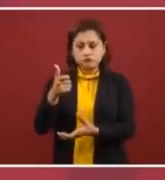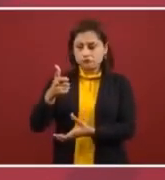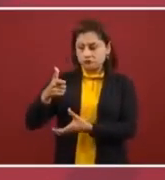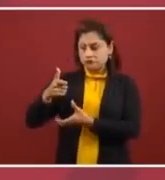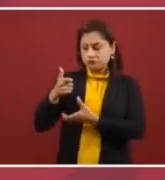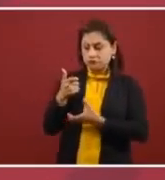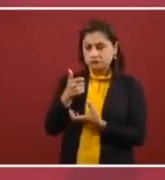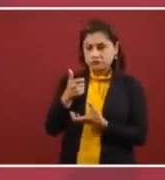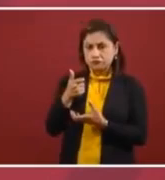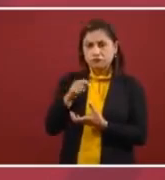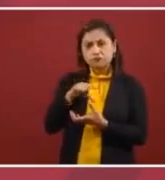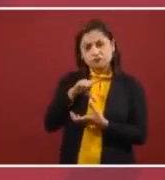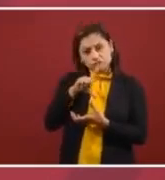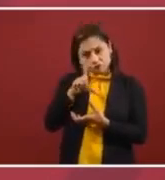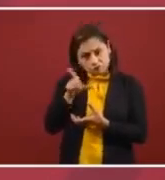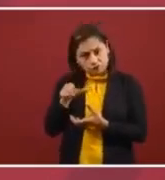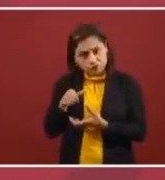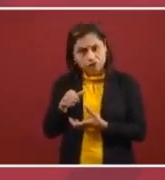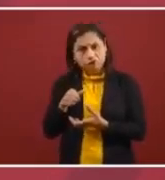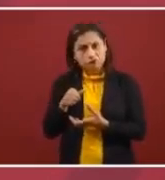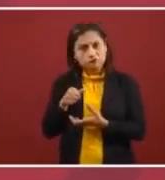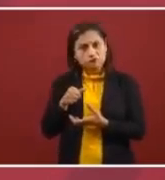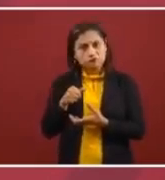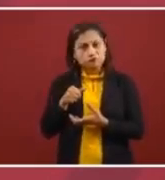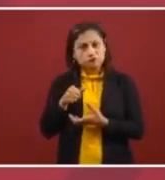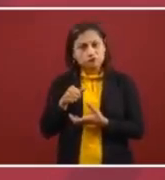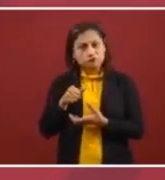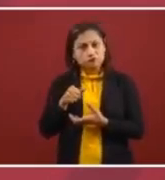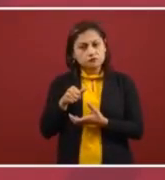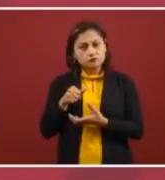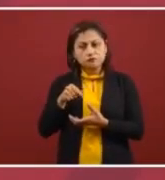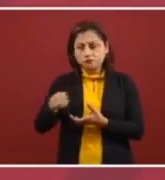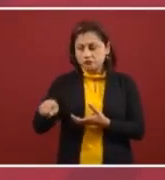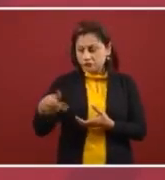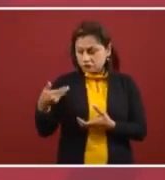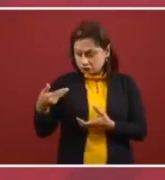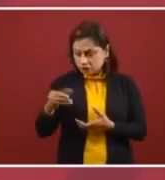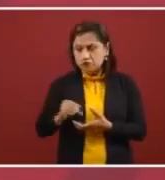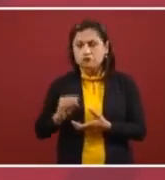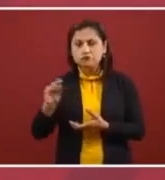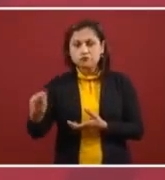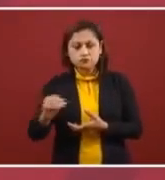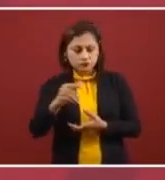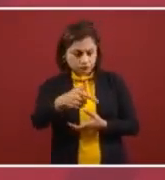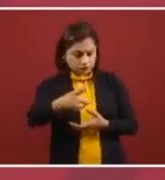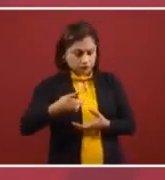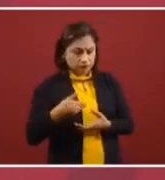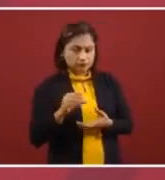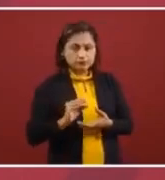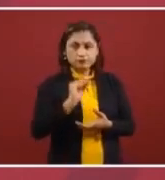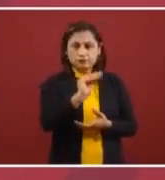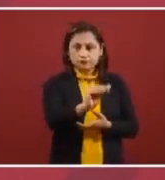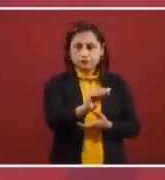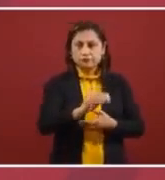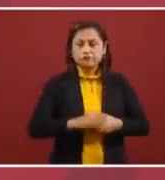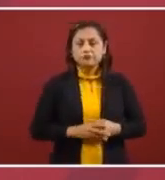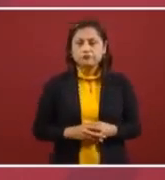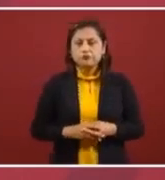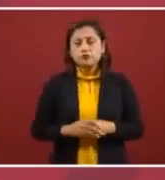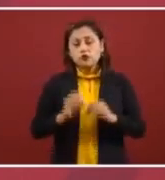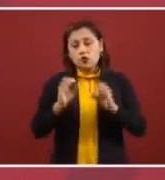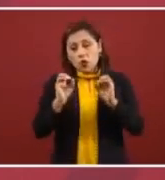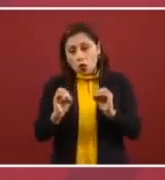amongst themselves to all the ones that they solicited it. Or they